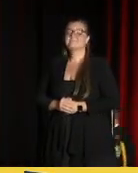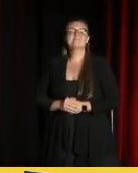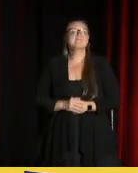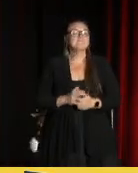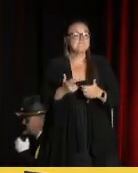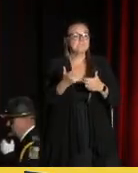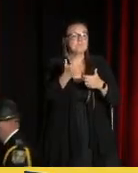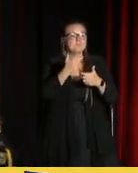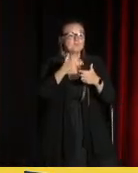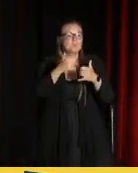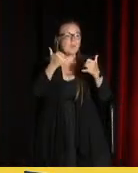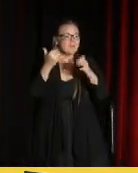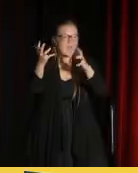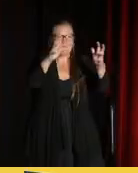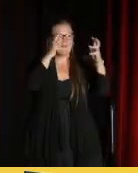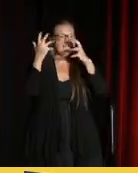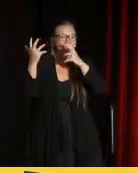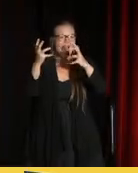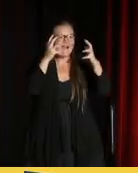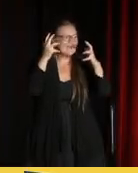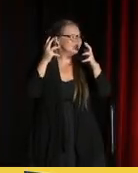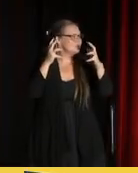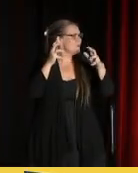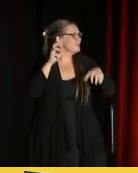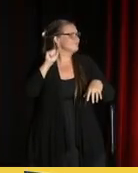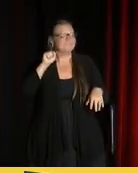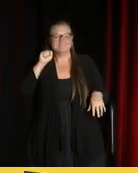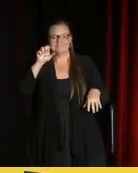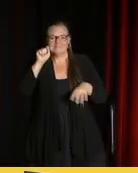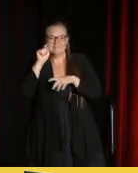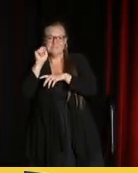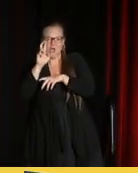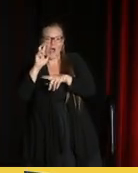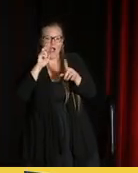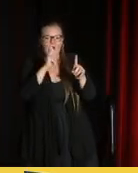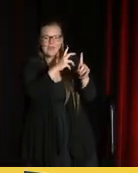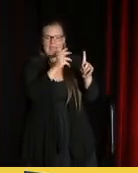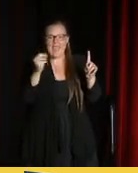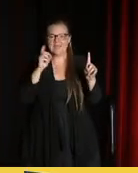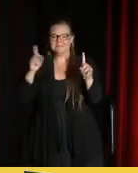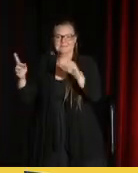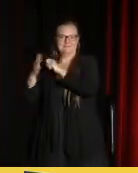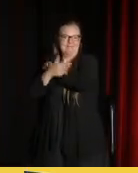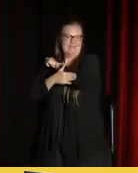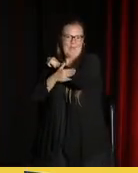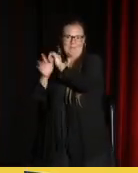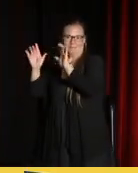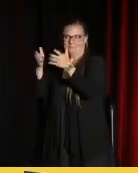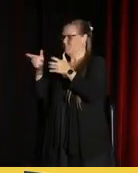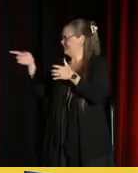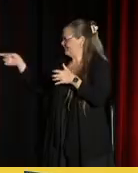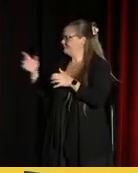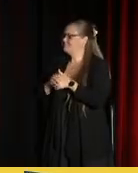Please join me in some applause for our pianist, St. John, and our board member, Starfields. Thank you.